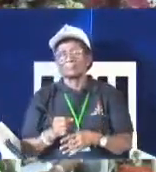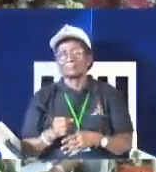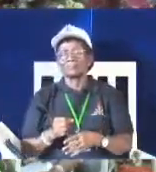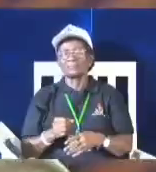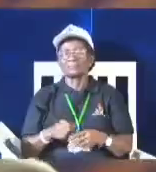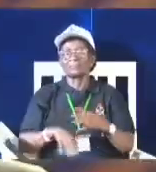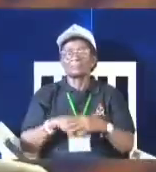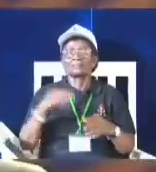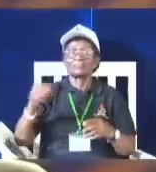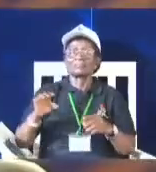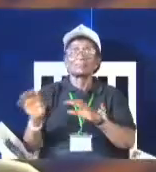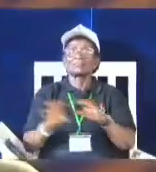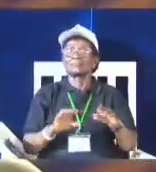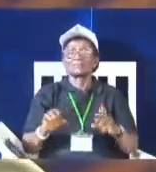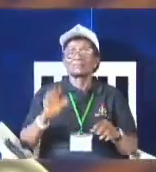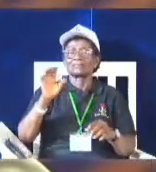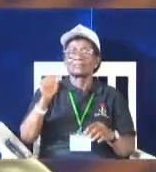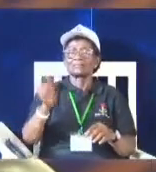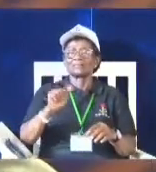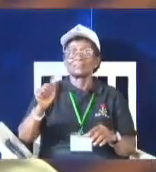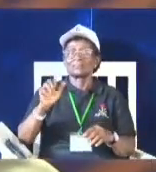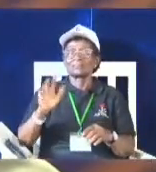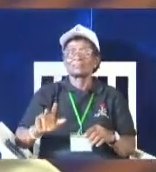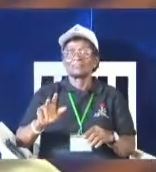Acts of the Apostles, chapter 13,